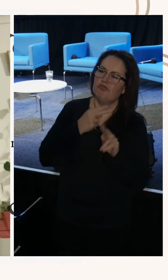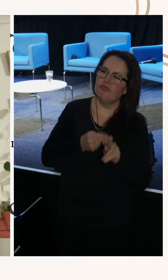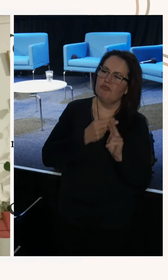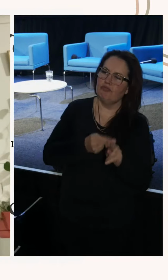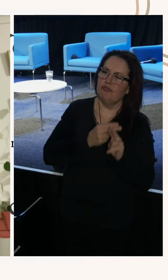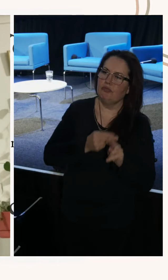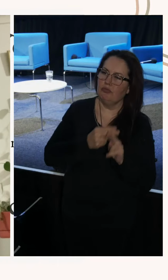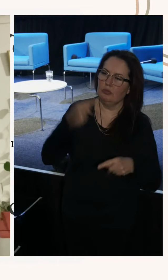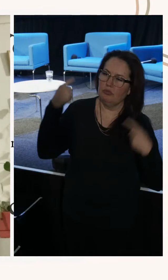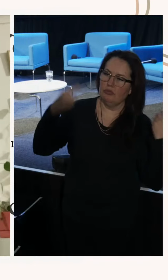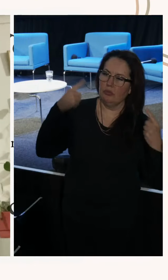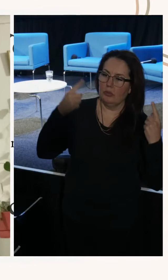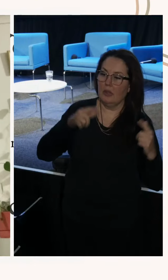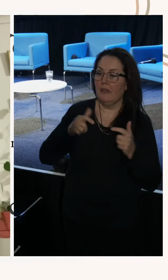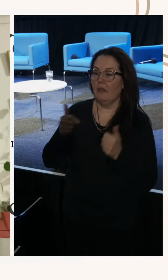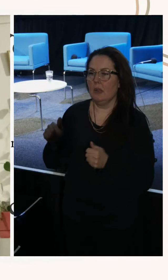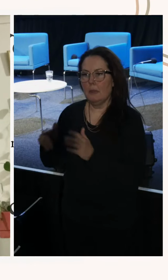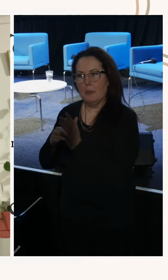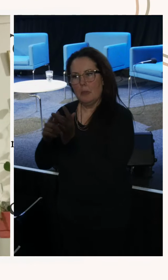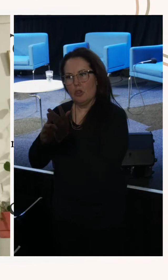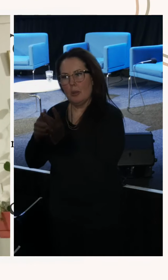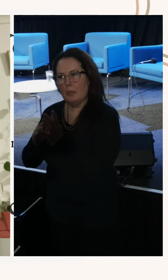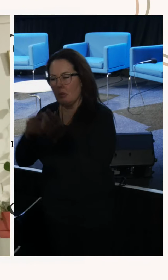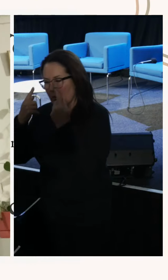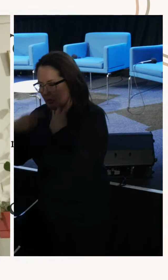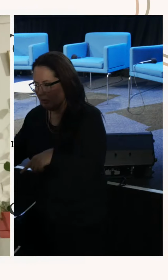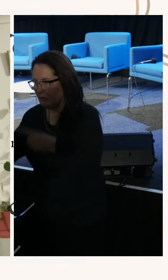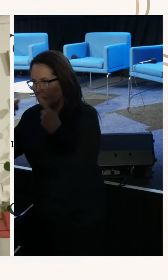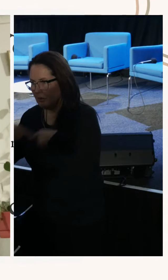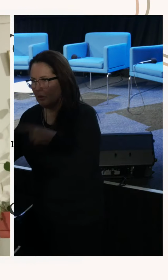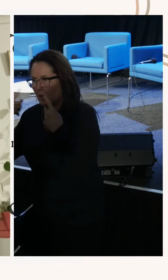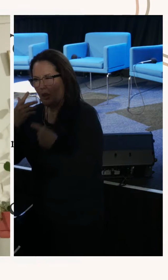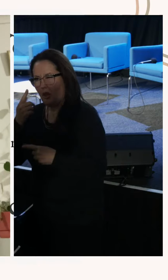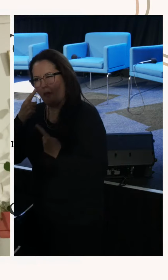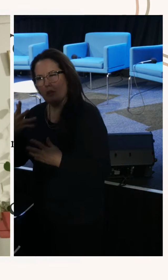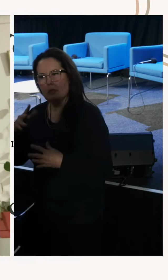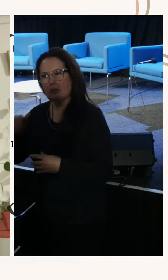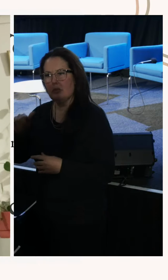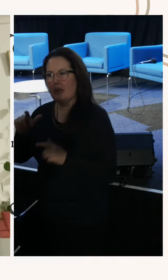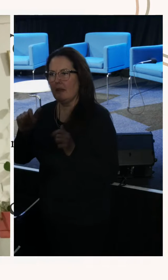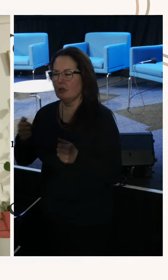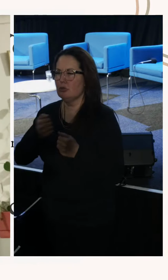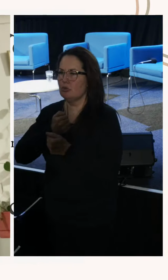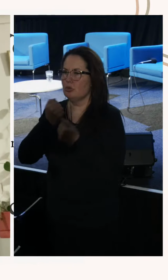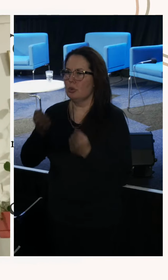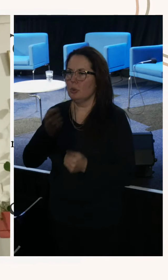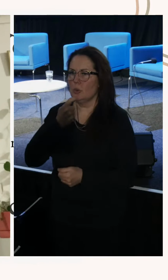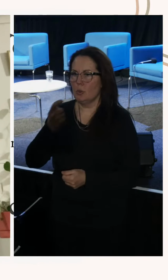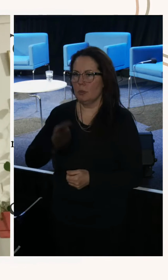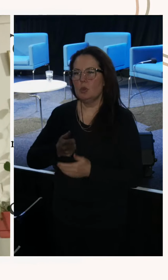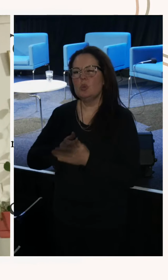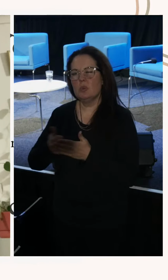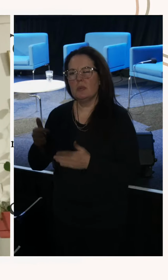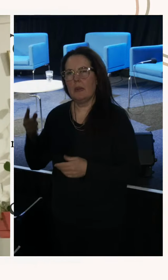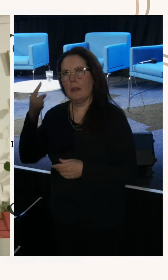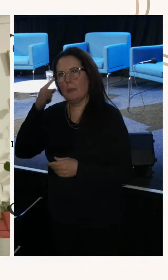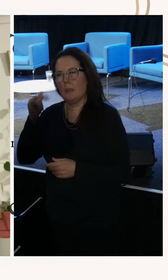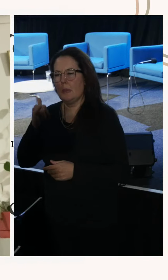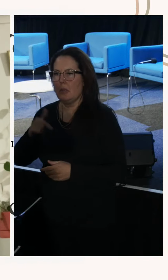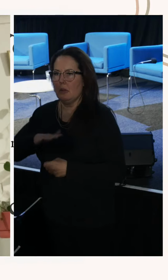After she came, Miriam wept and wept. She often cried after a strong orgasm. She knew that it usually meant that she'd been shutting